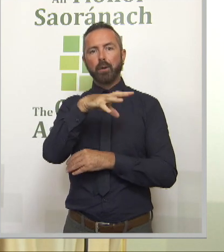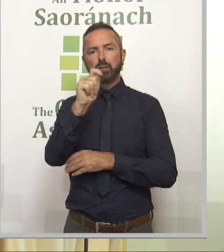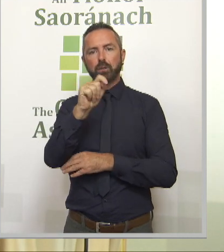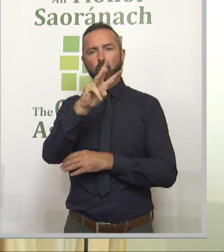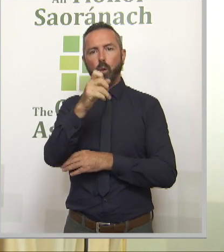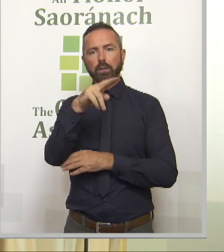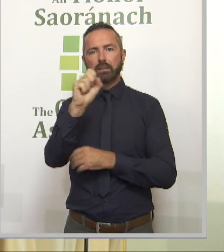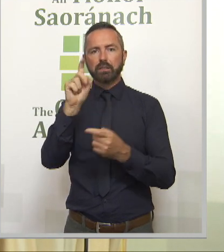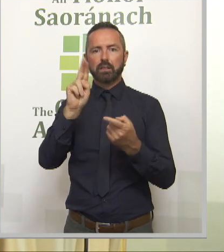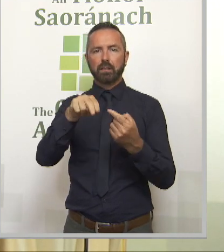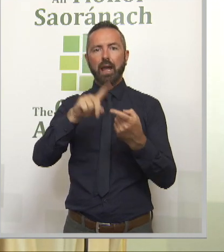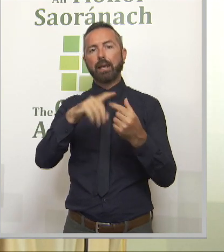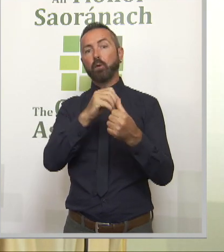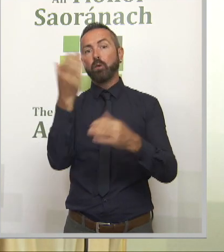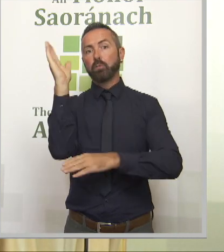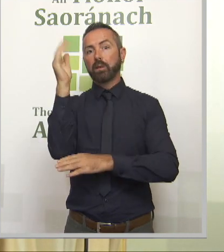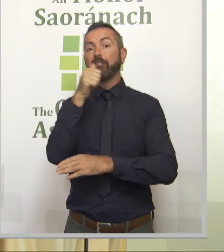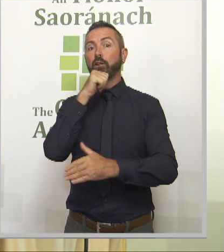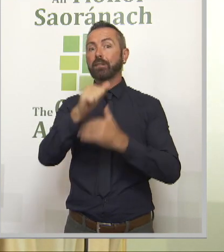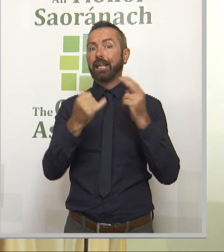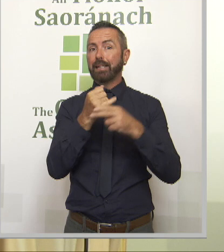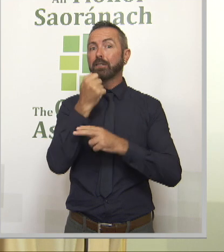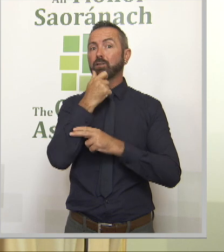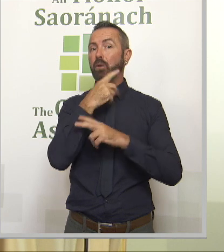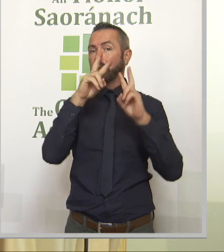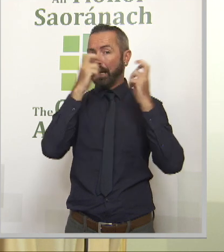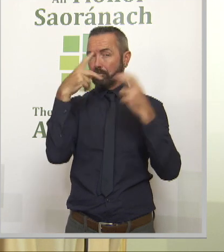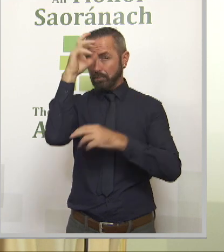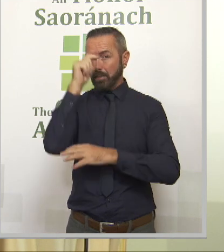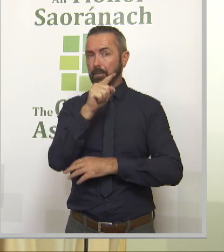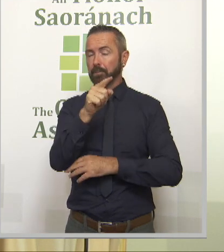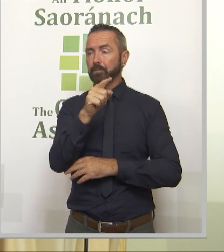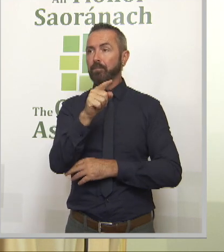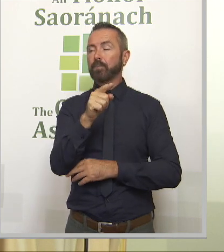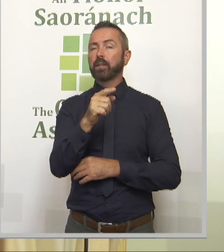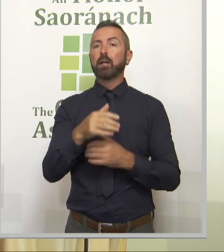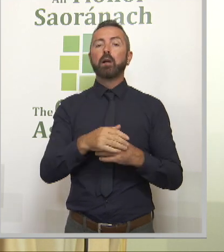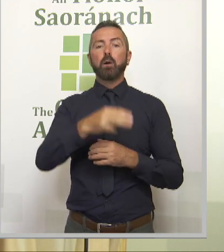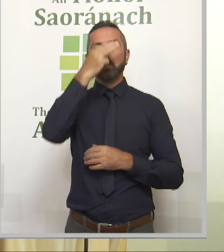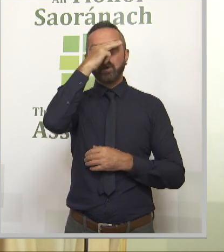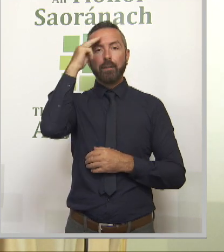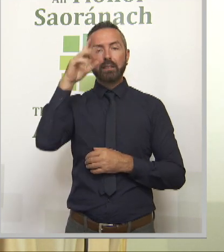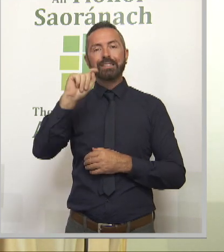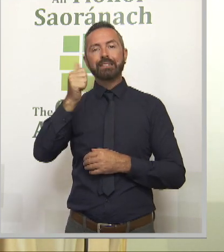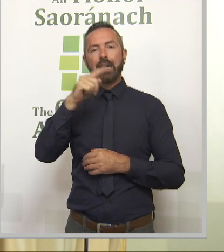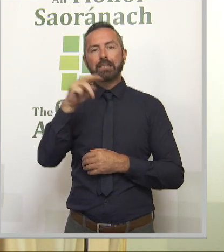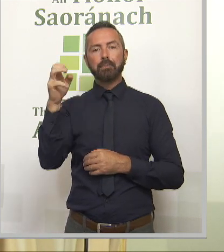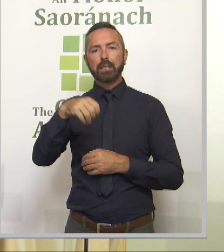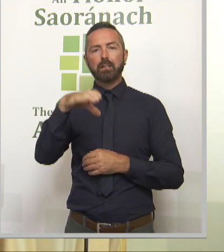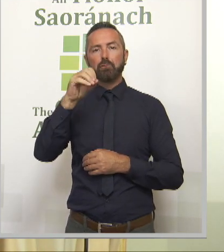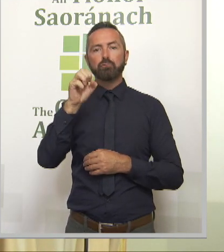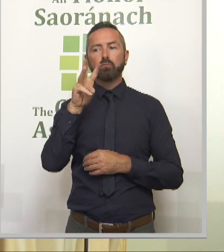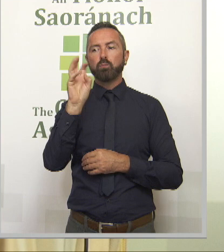speakers that first day we were together in Dublin Castle. And so Professor Tasman Crowe, who is Director of the Earth Institute